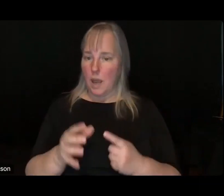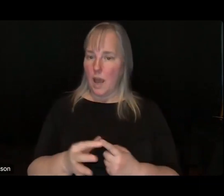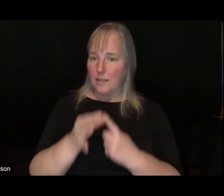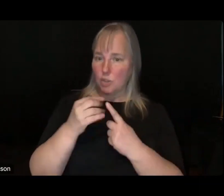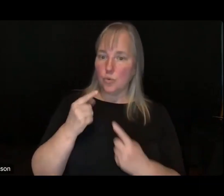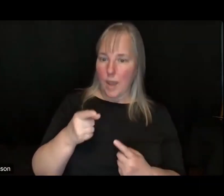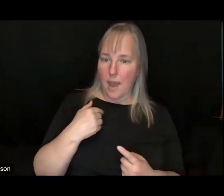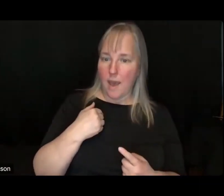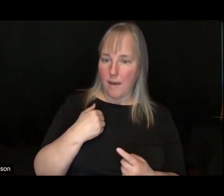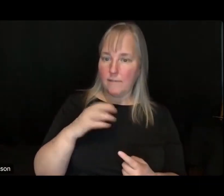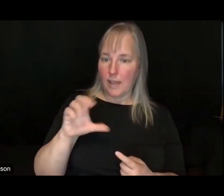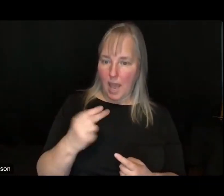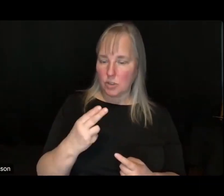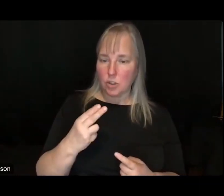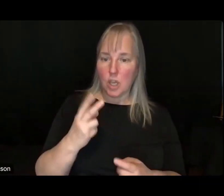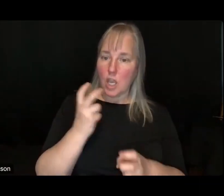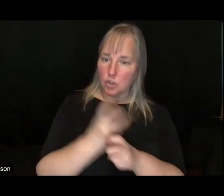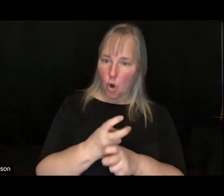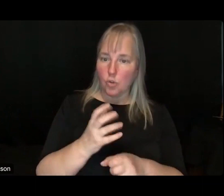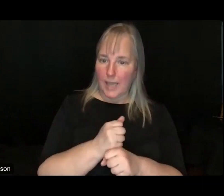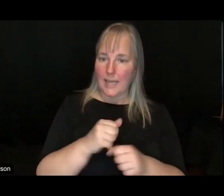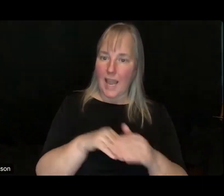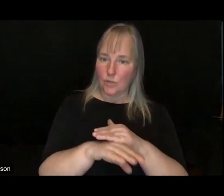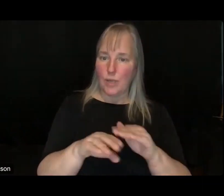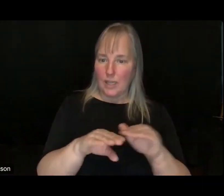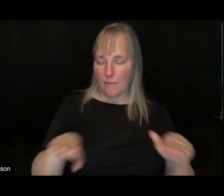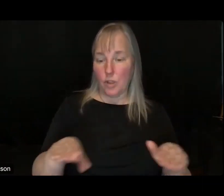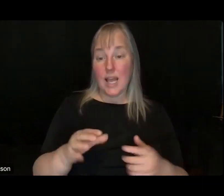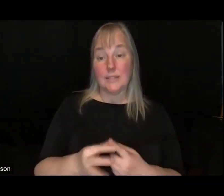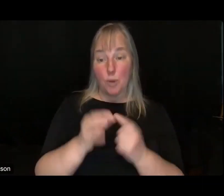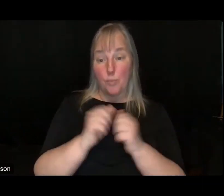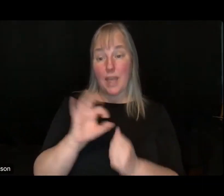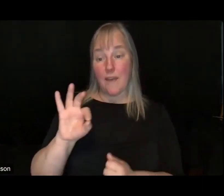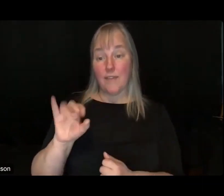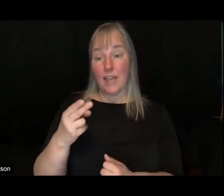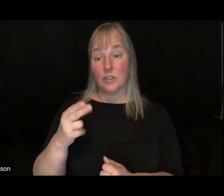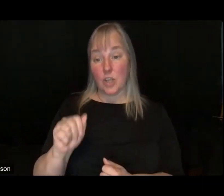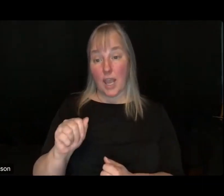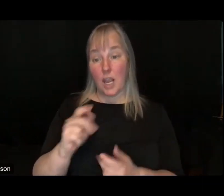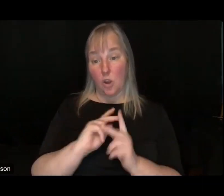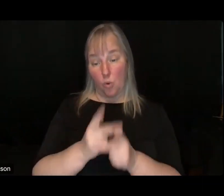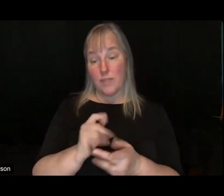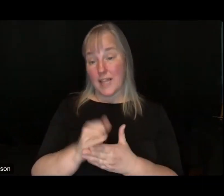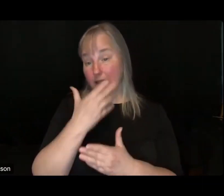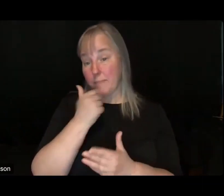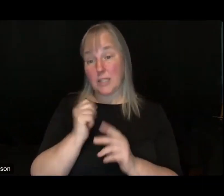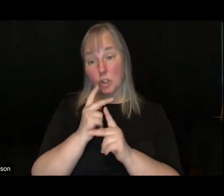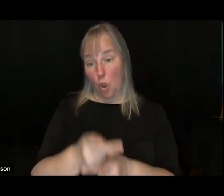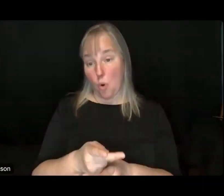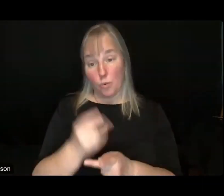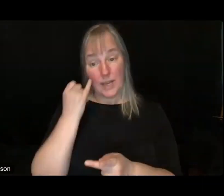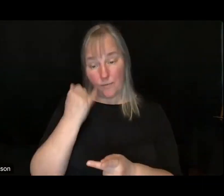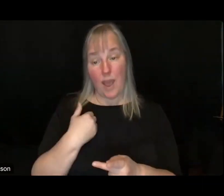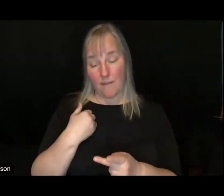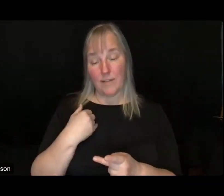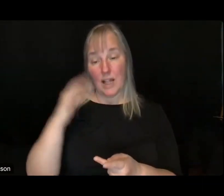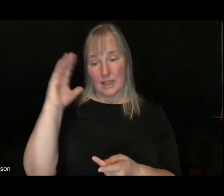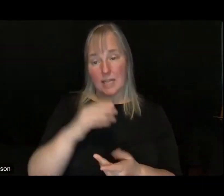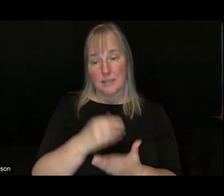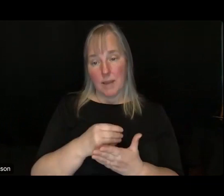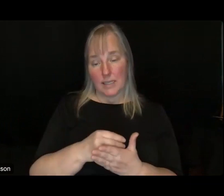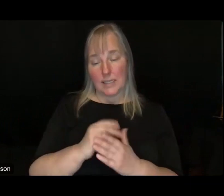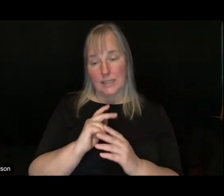to entry level, especially with an FHA loan, which is the best loan product for if you're going to bring less money down. 3.5% is usually